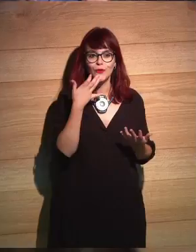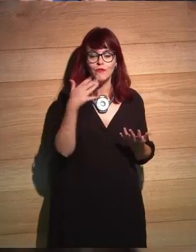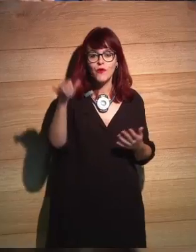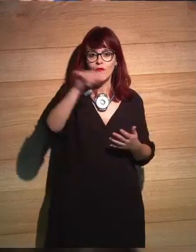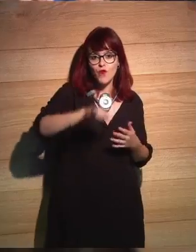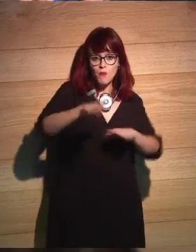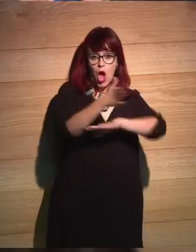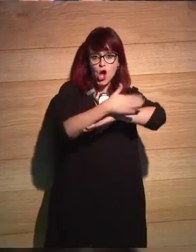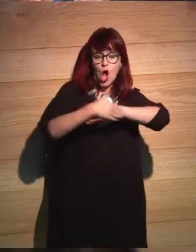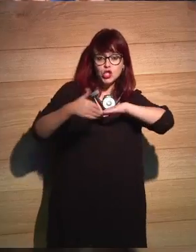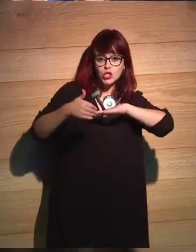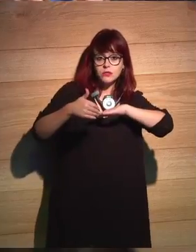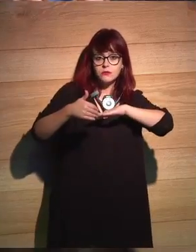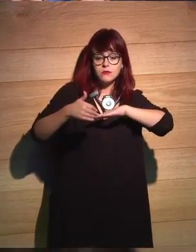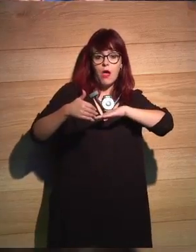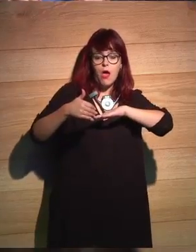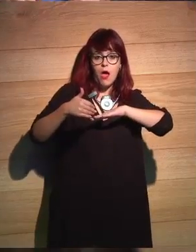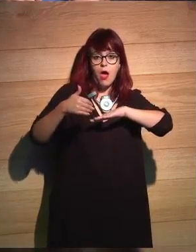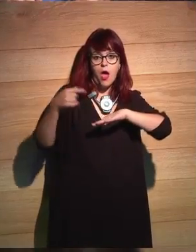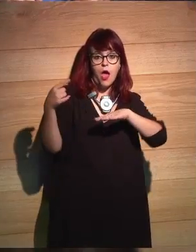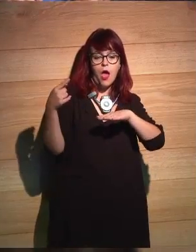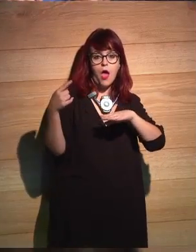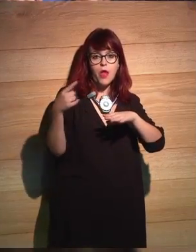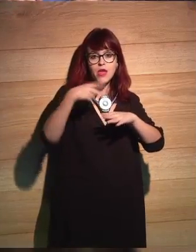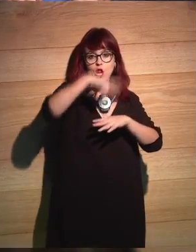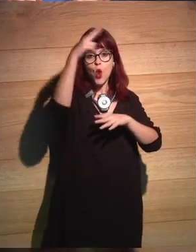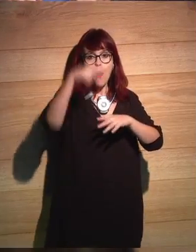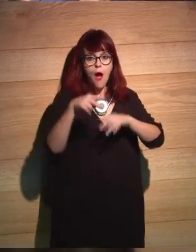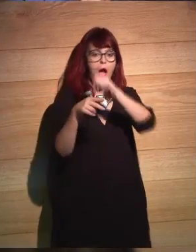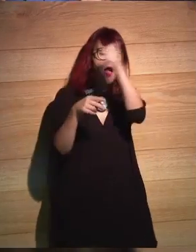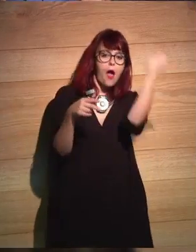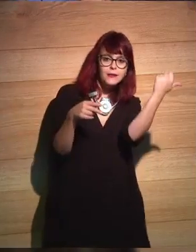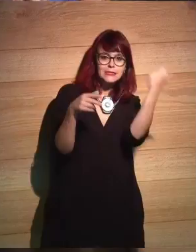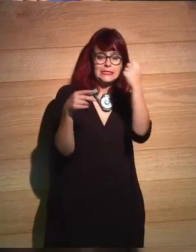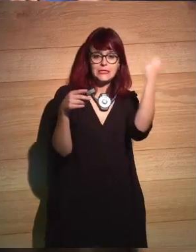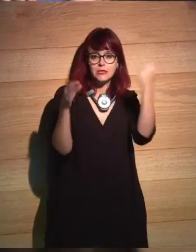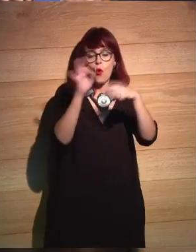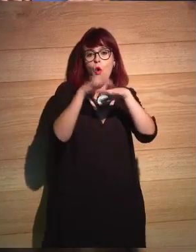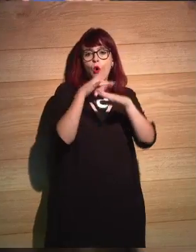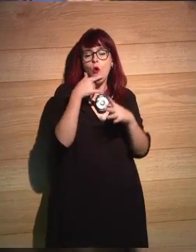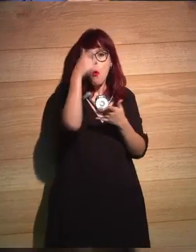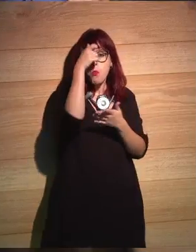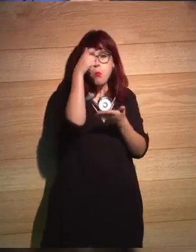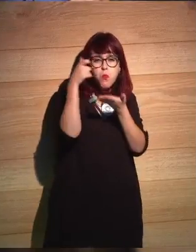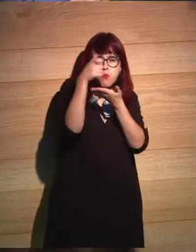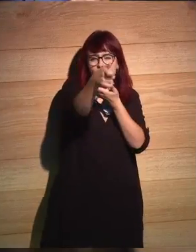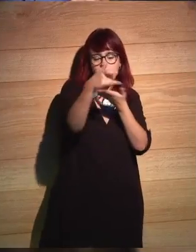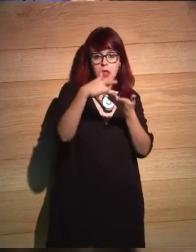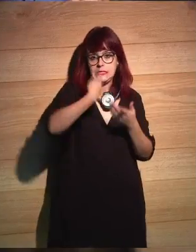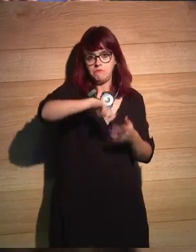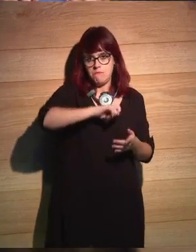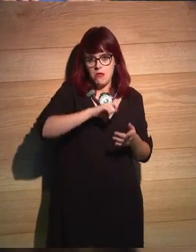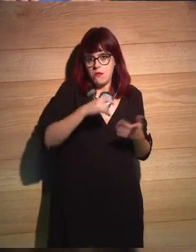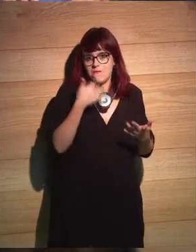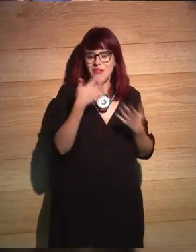some remote place of Spain. So I think that's the most important things. I mean, we all write because